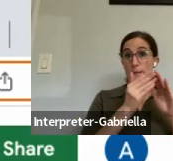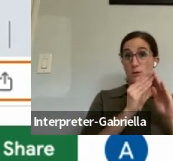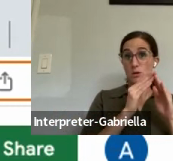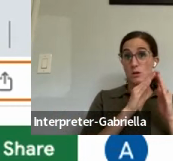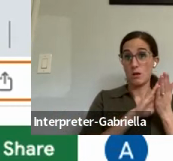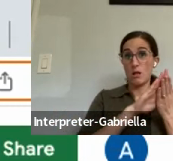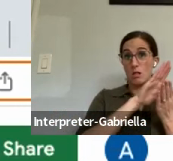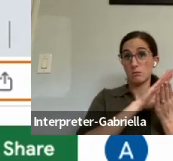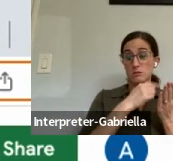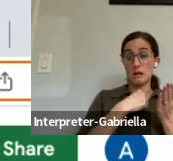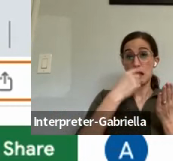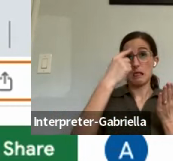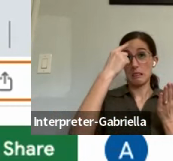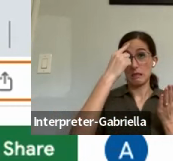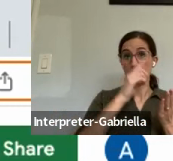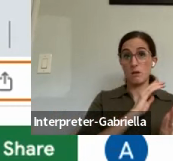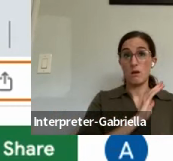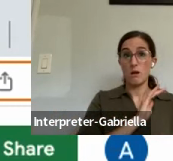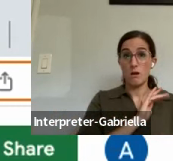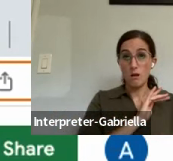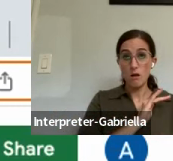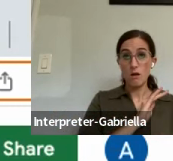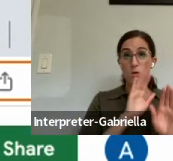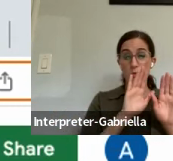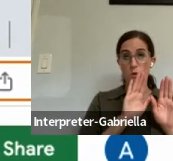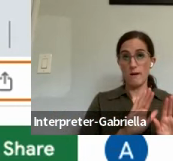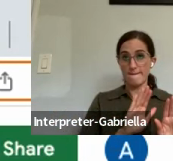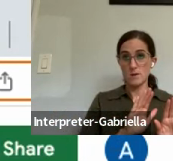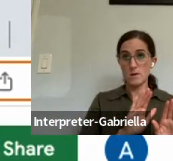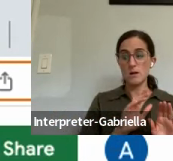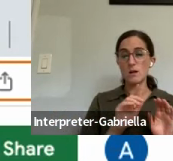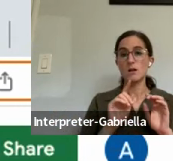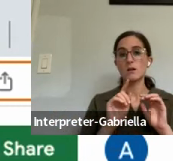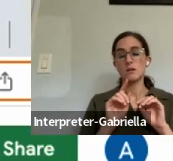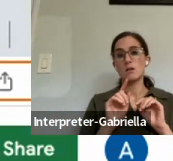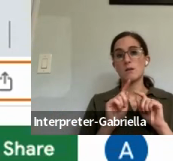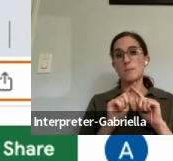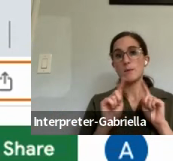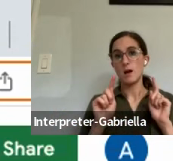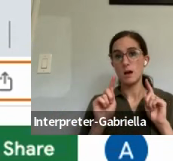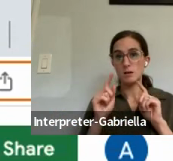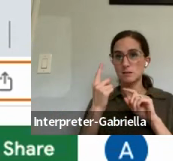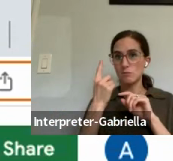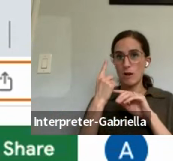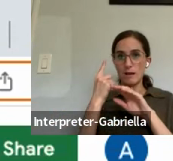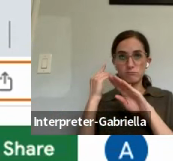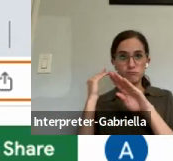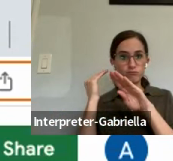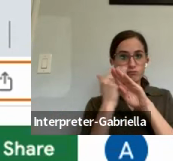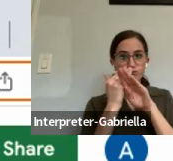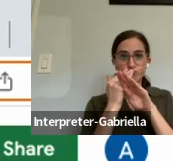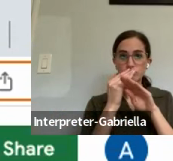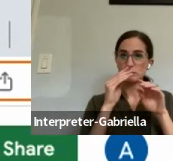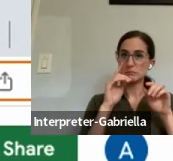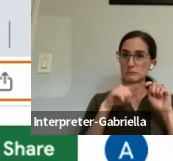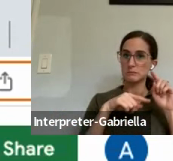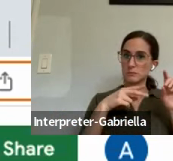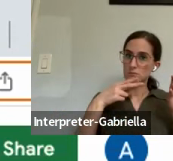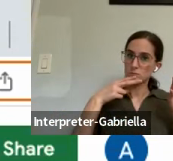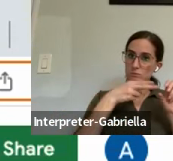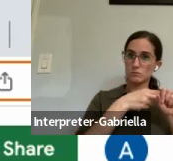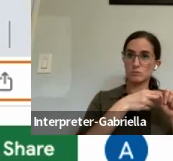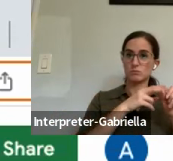And it's a great resource in our community, but a lot of times the barrier to somebody being able to go